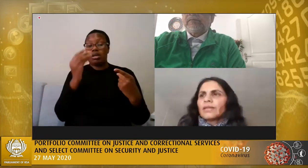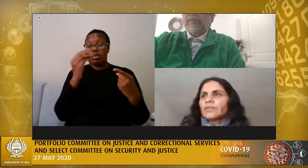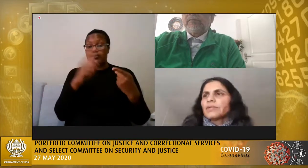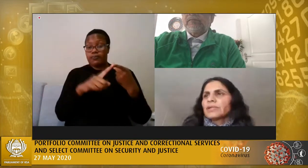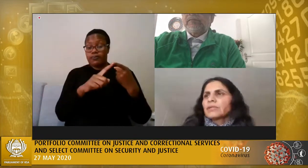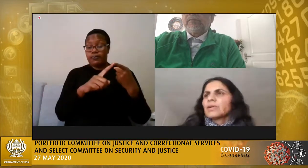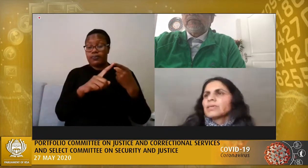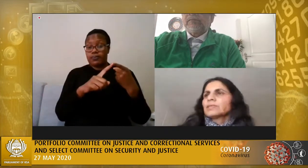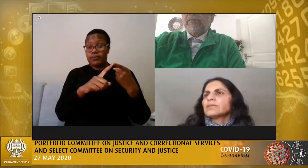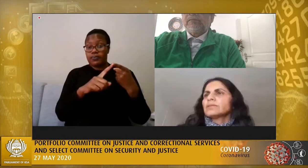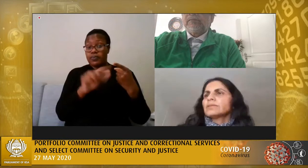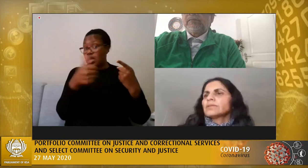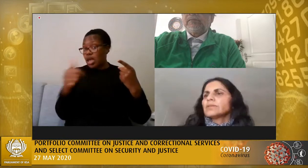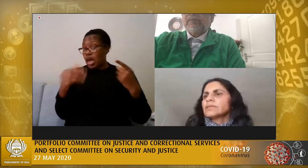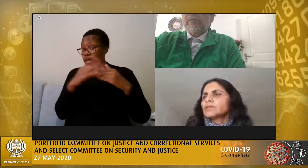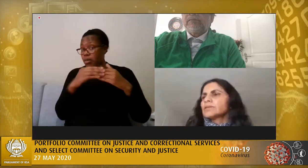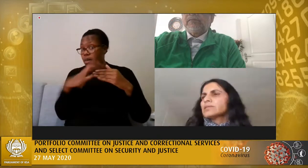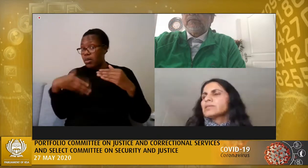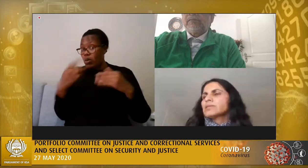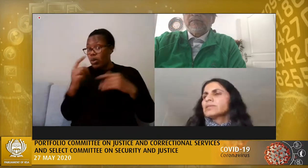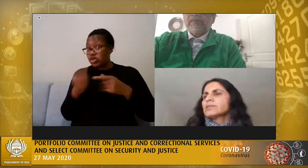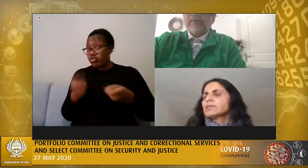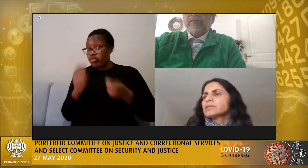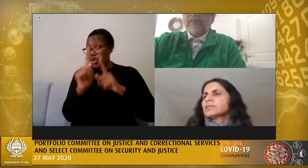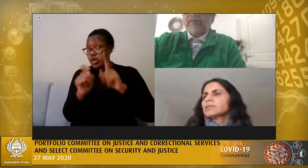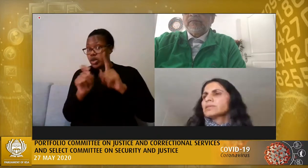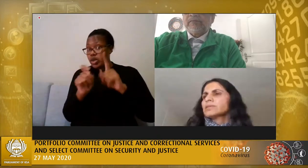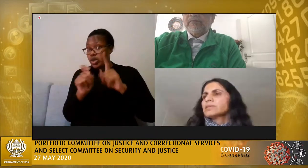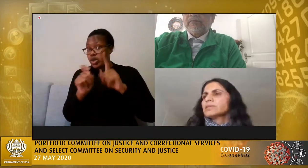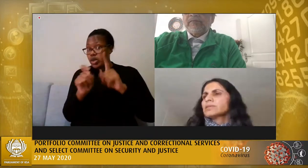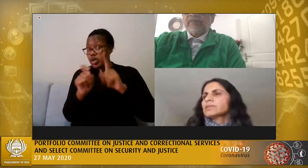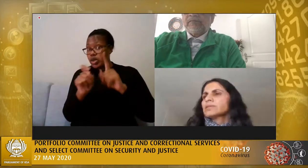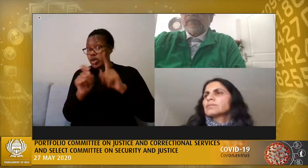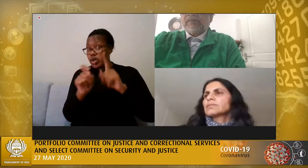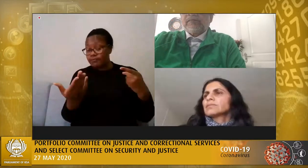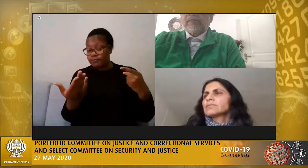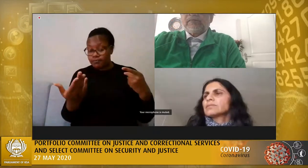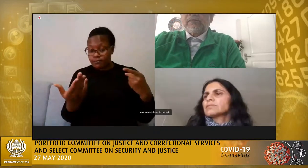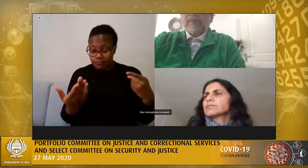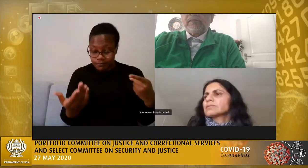Is there any other member that would want to raise a question?